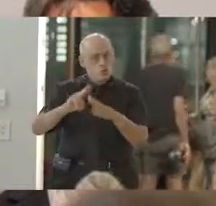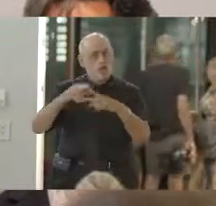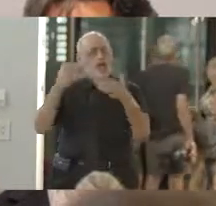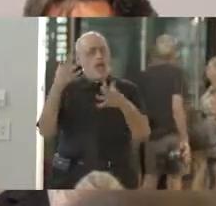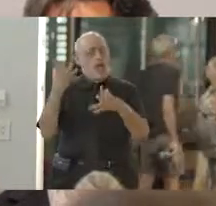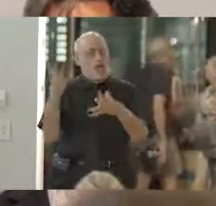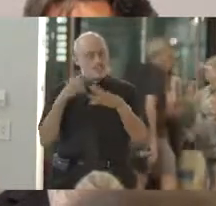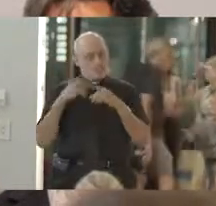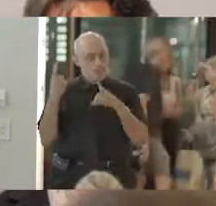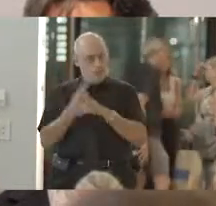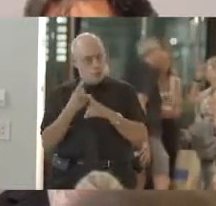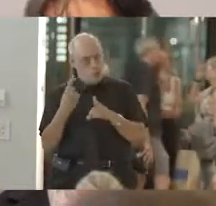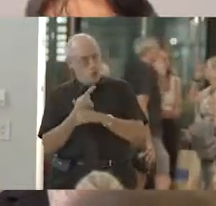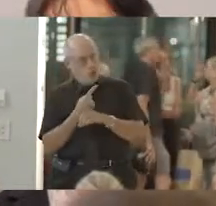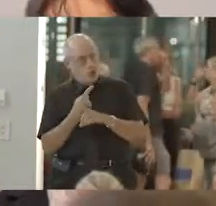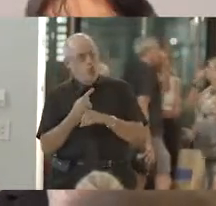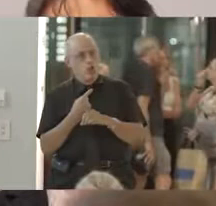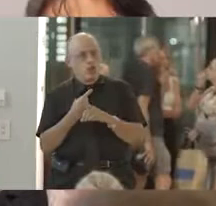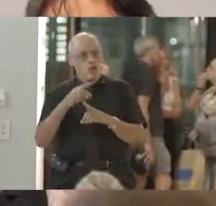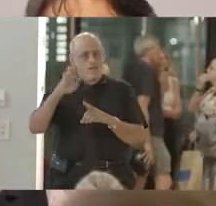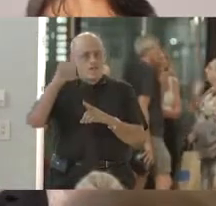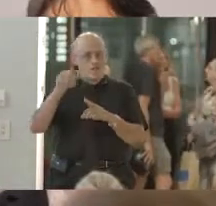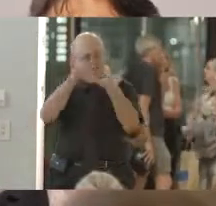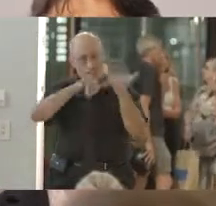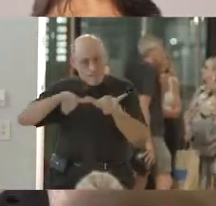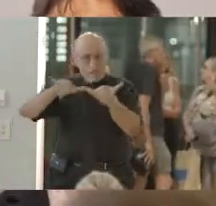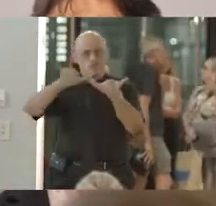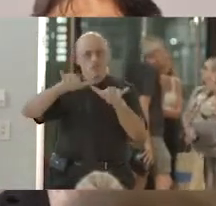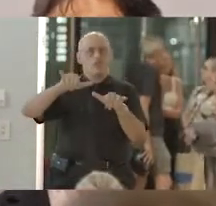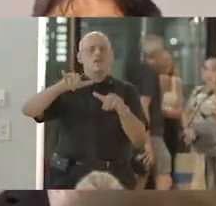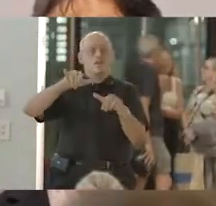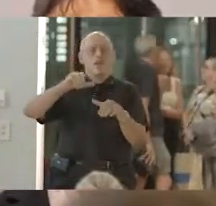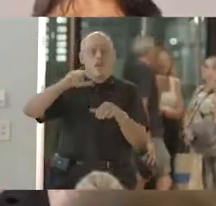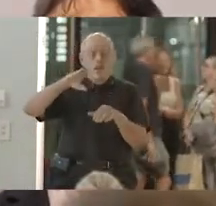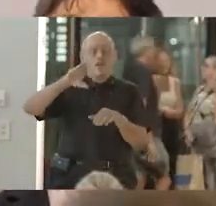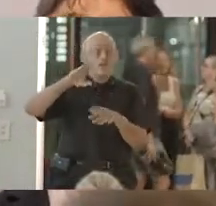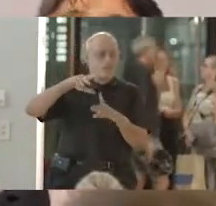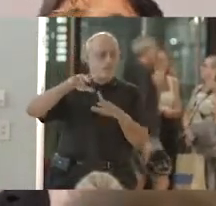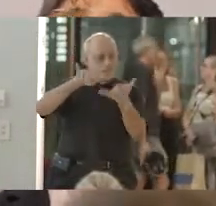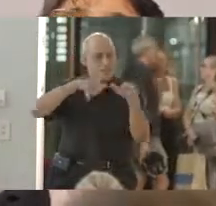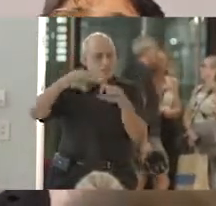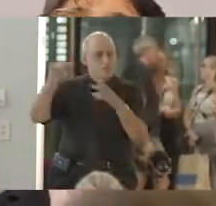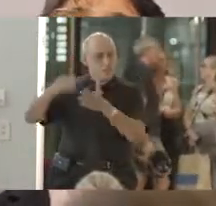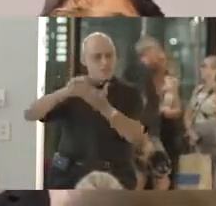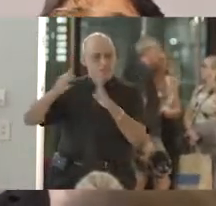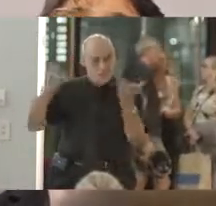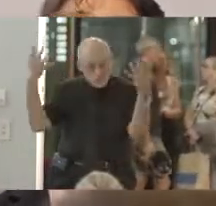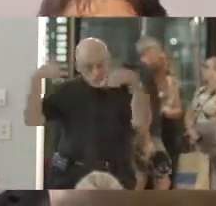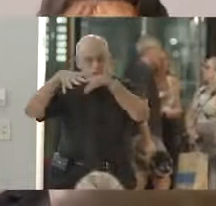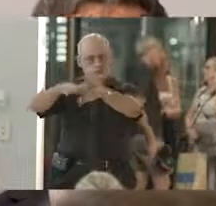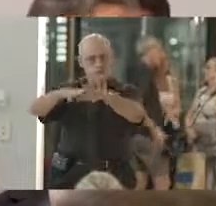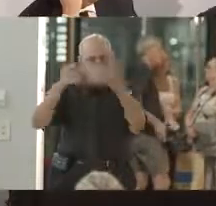acceptable FEMA base map that's currently available and the MPCC projections from New York City and combine them to do the design work.